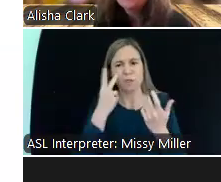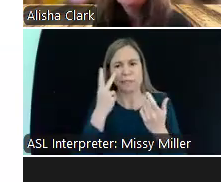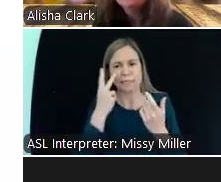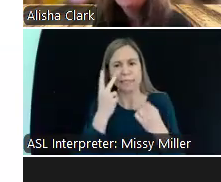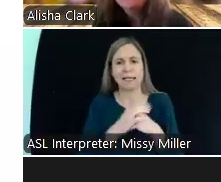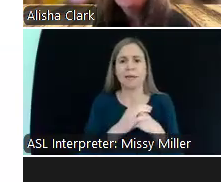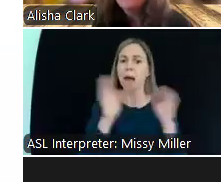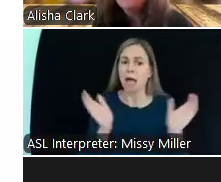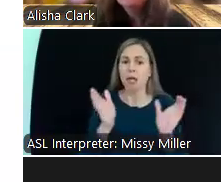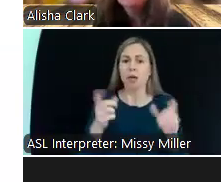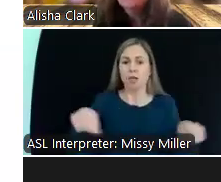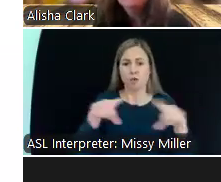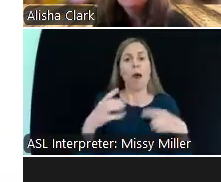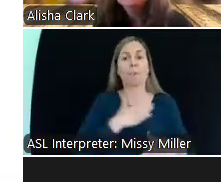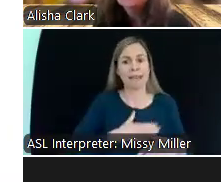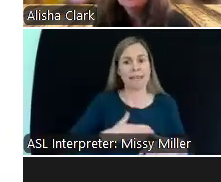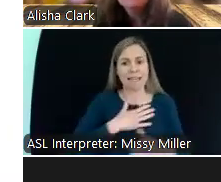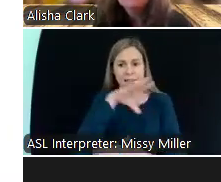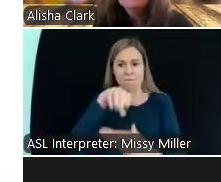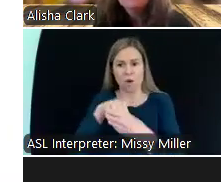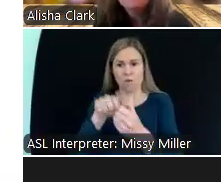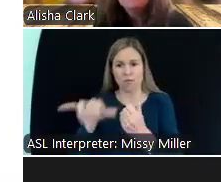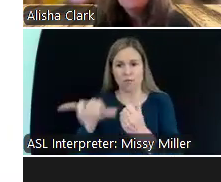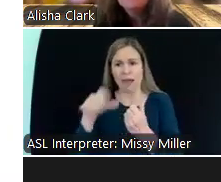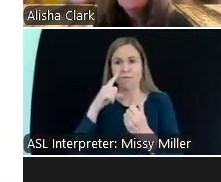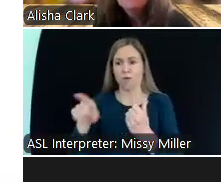to definitely get involved in this initiative.